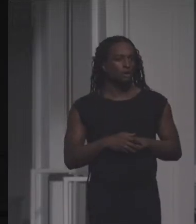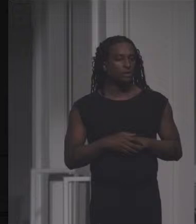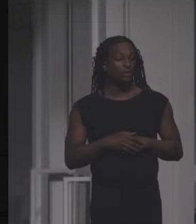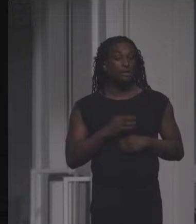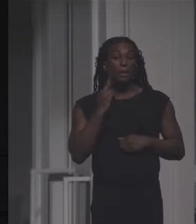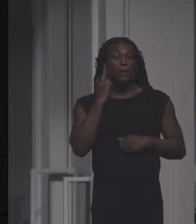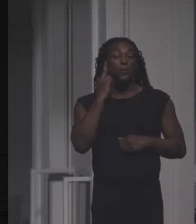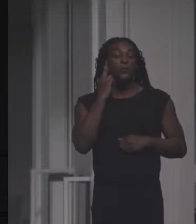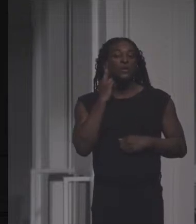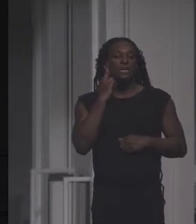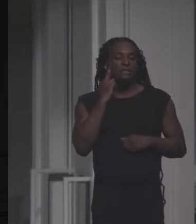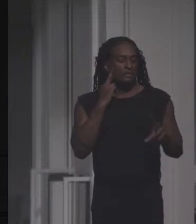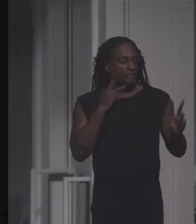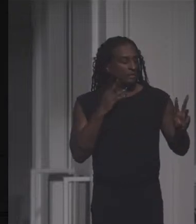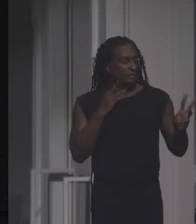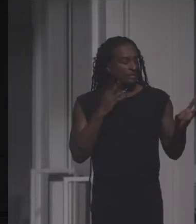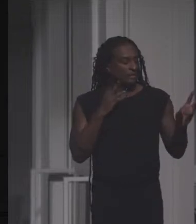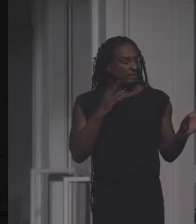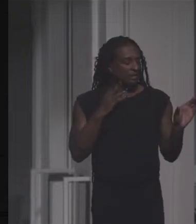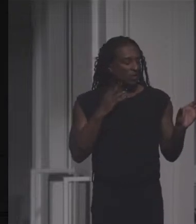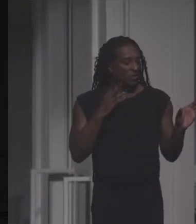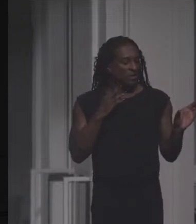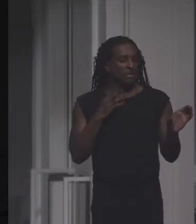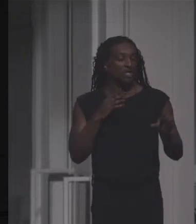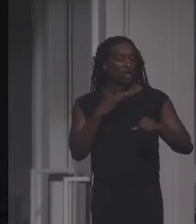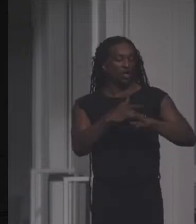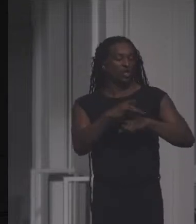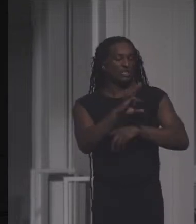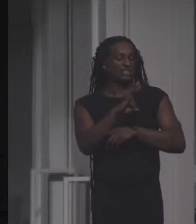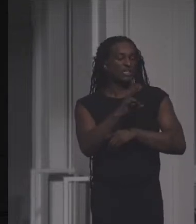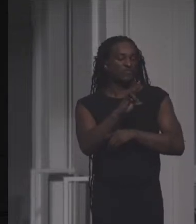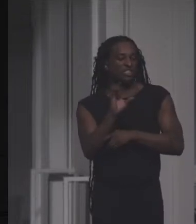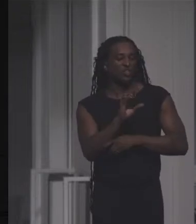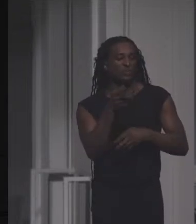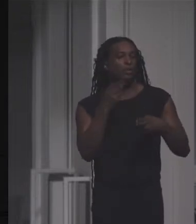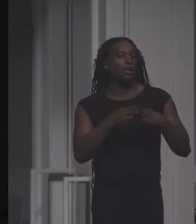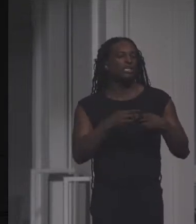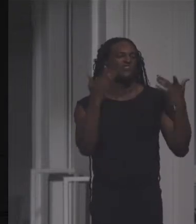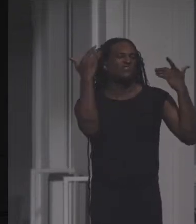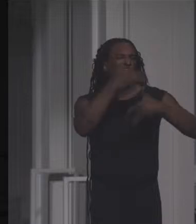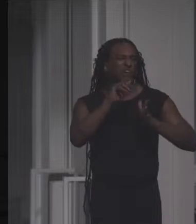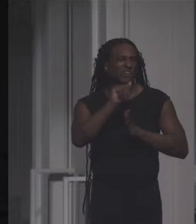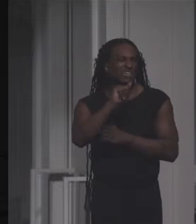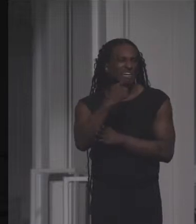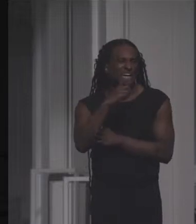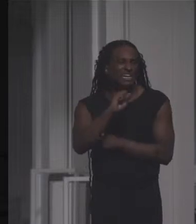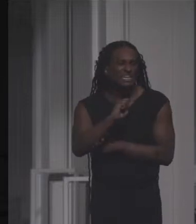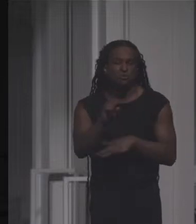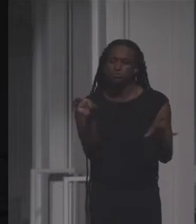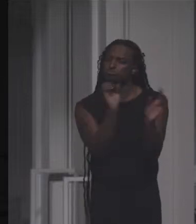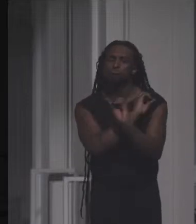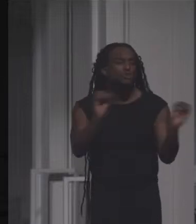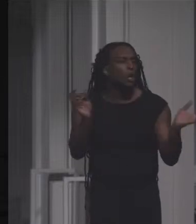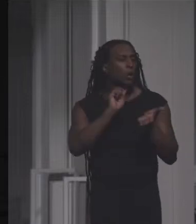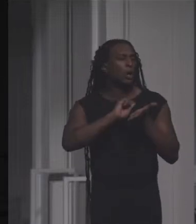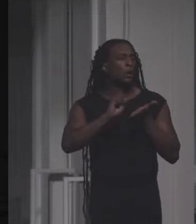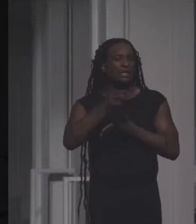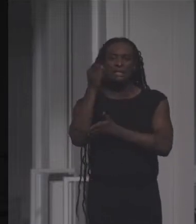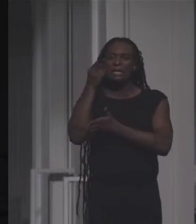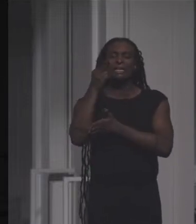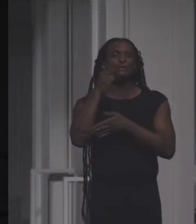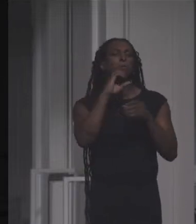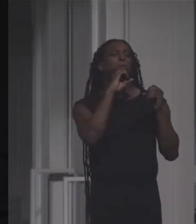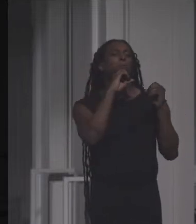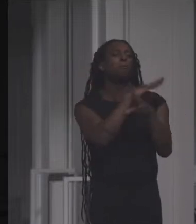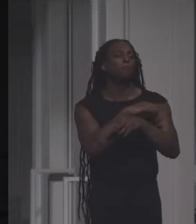and early 7th century used to be called the Dark Ages. We have no written history.